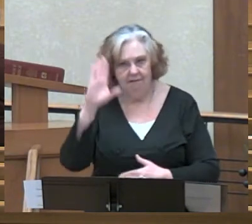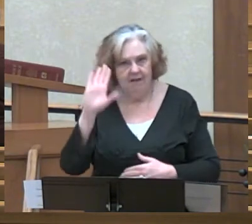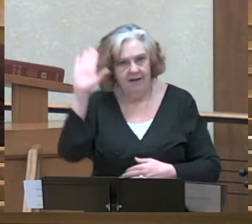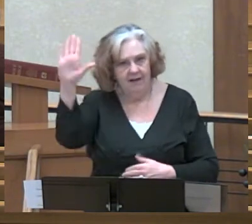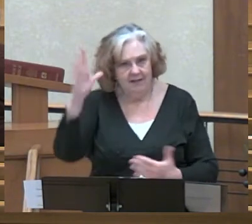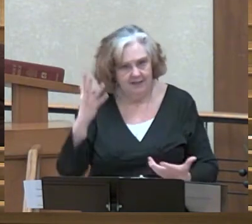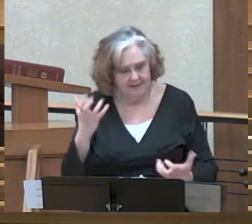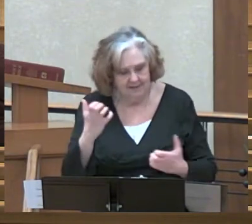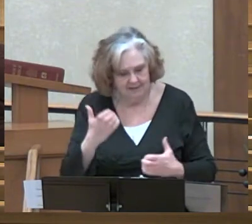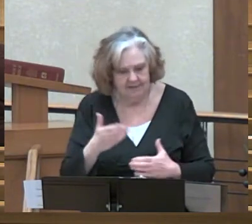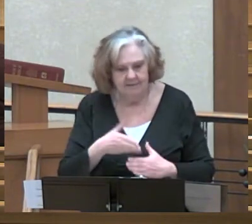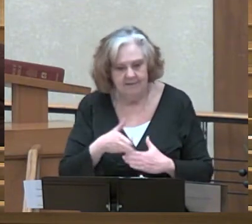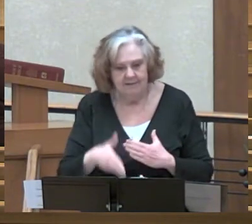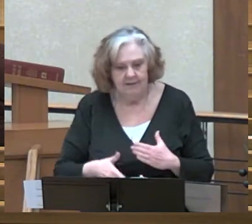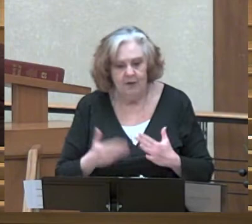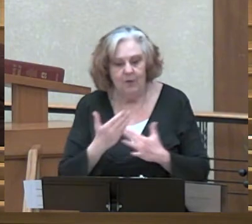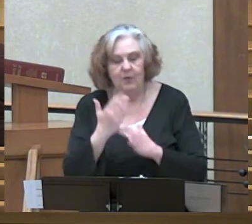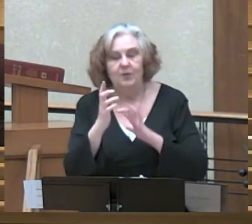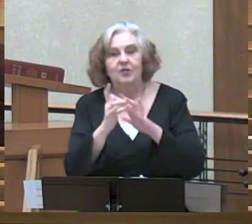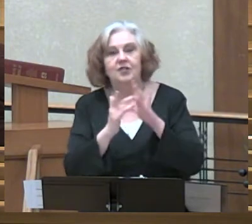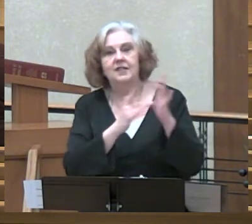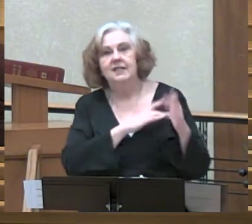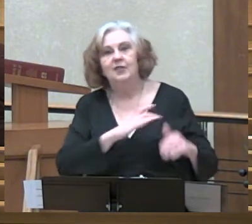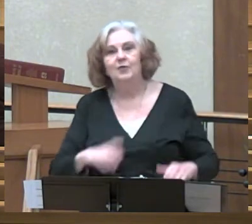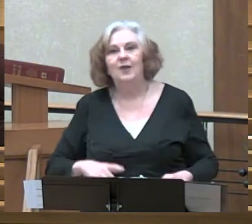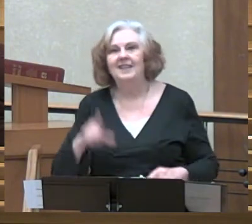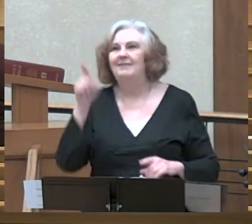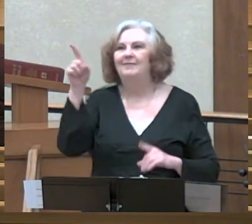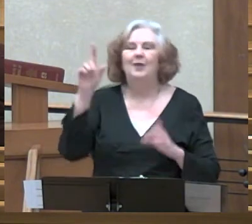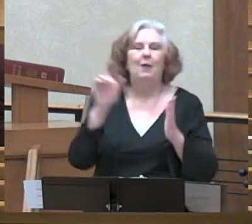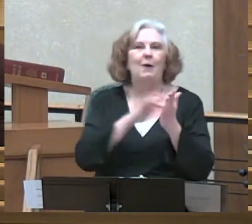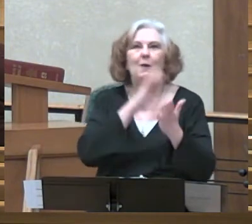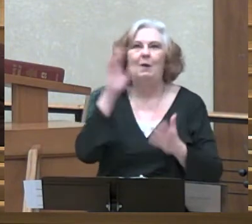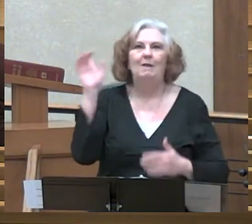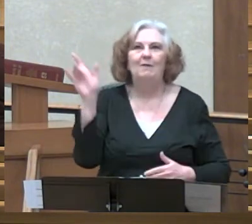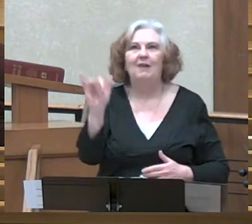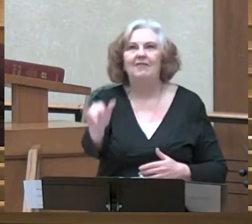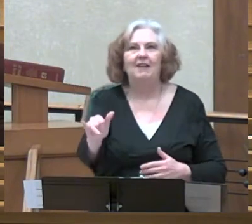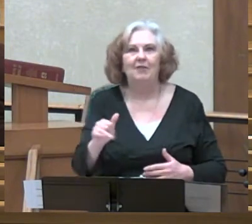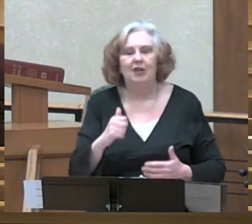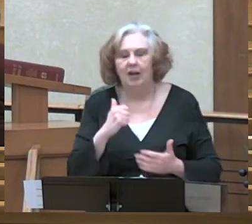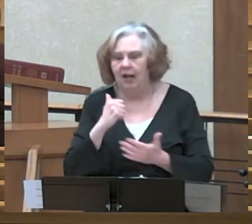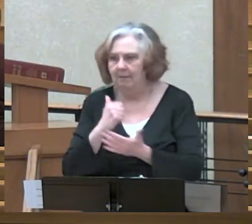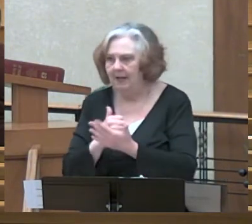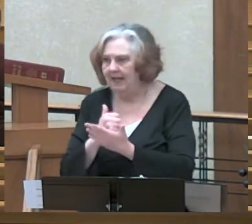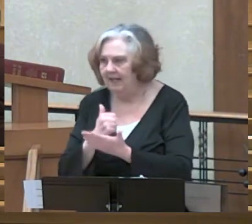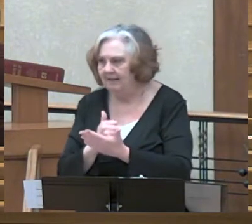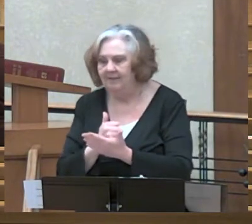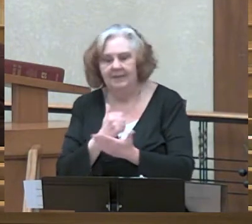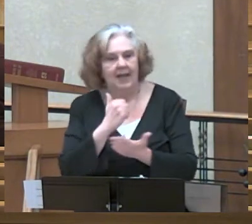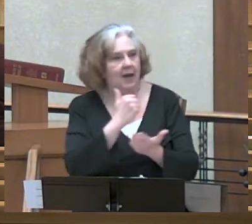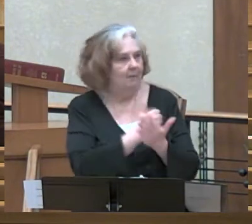sight, through Jesus Christ, to whom be the glory forever and ever. Amen. Amen.